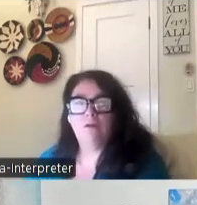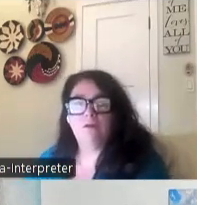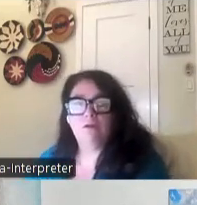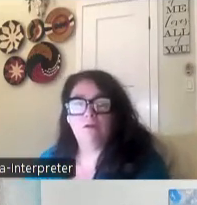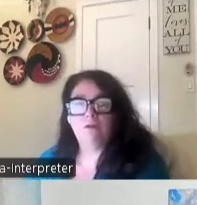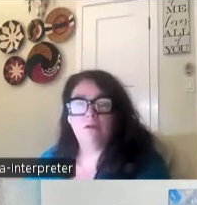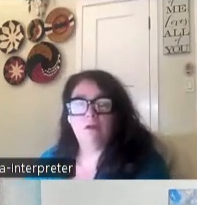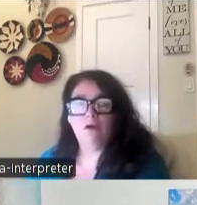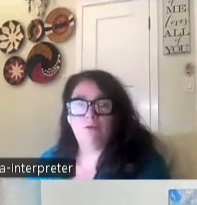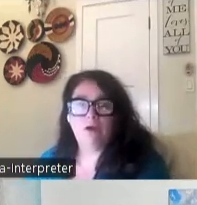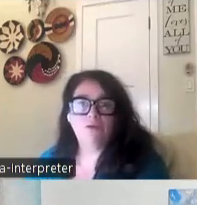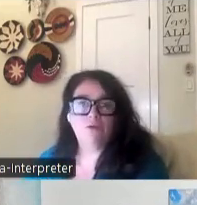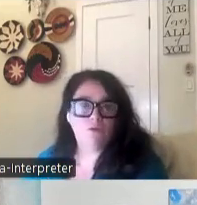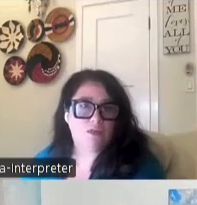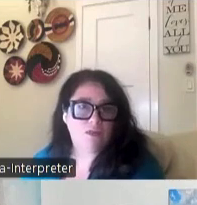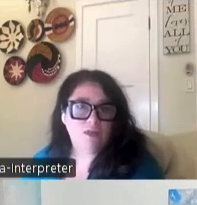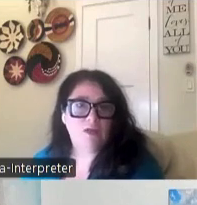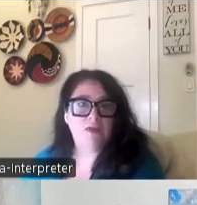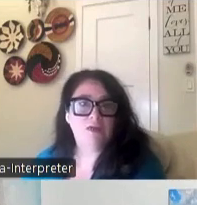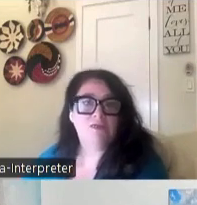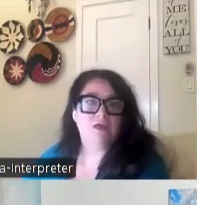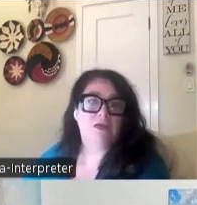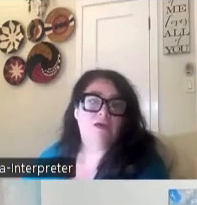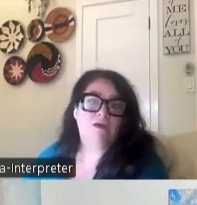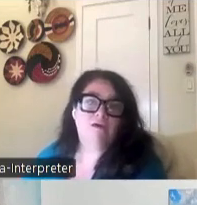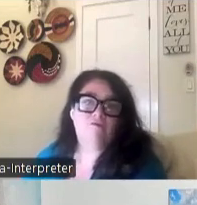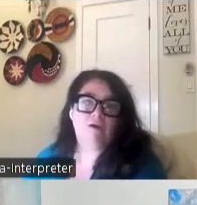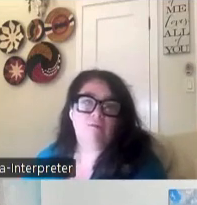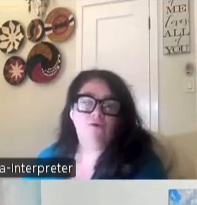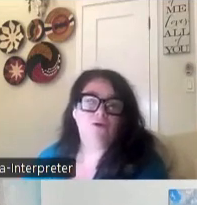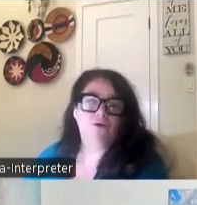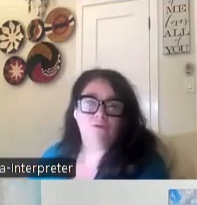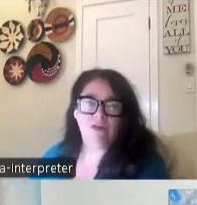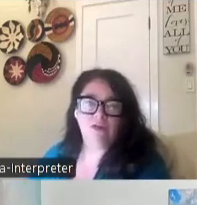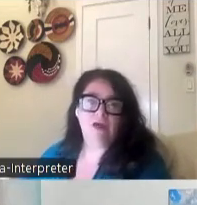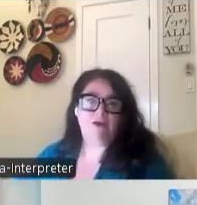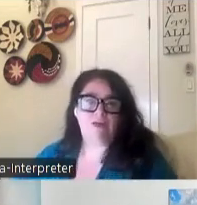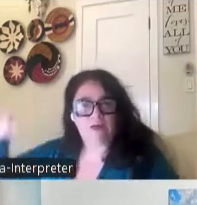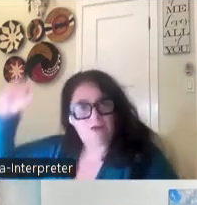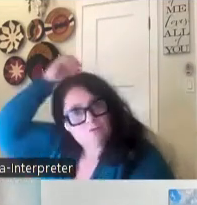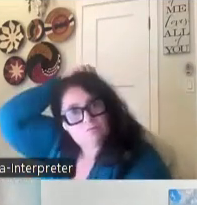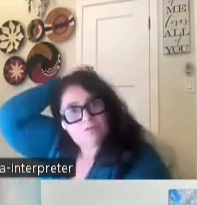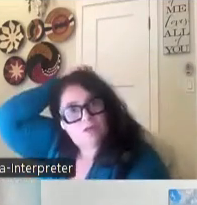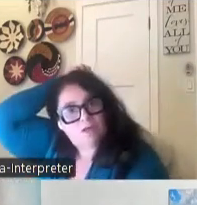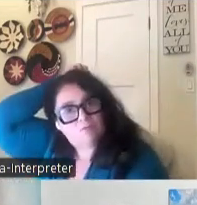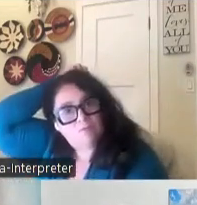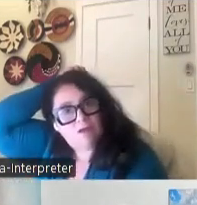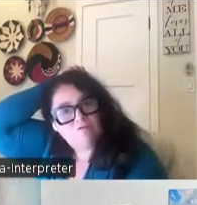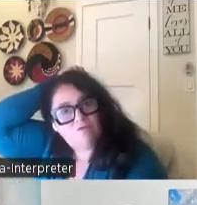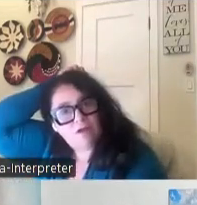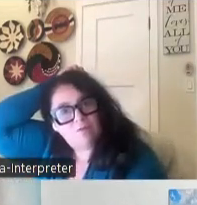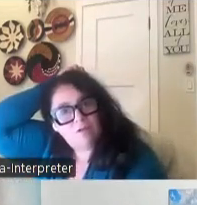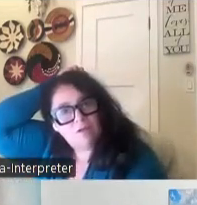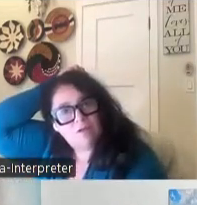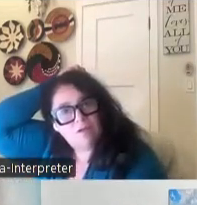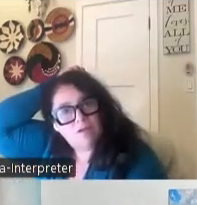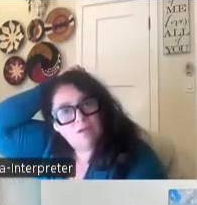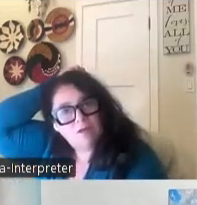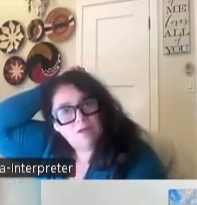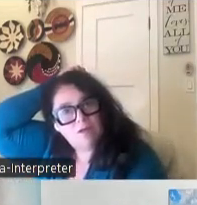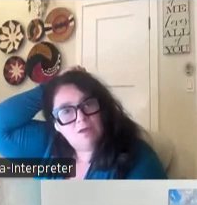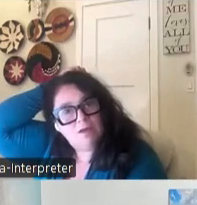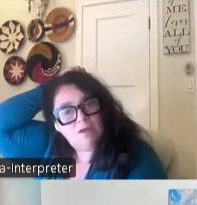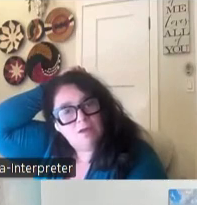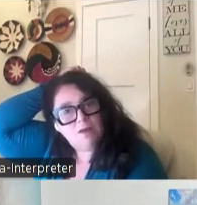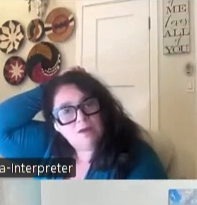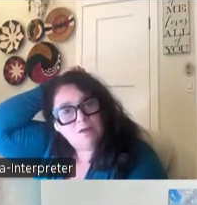or infamous California marine layer? And the answer is surprisingly, and despite and somewhat to the contrary,